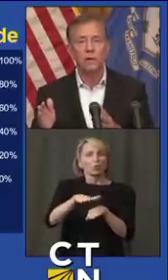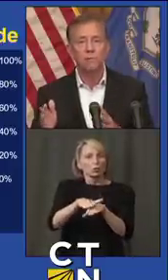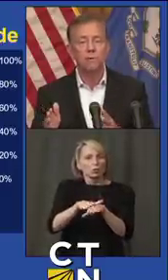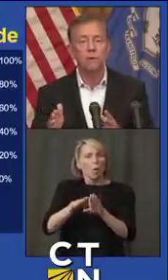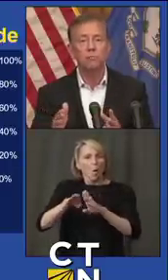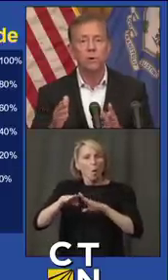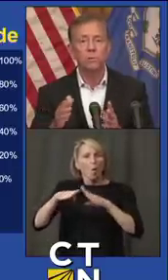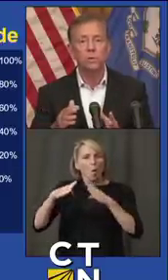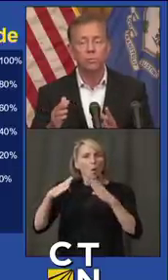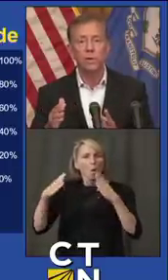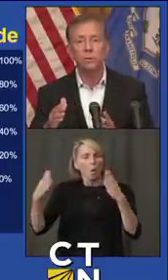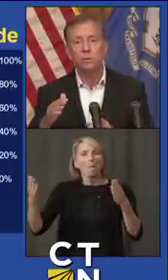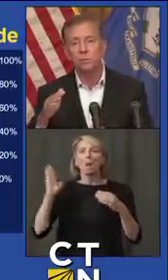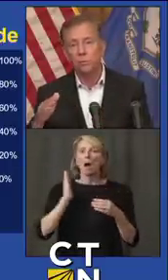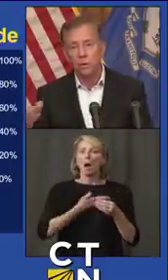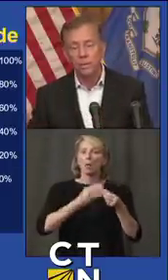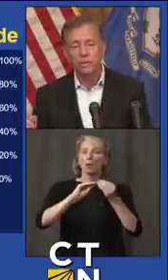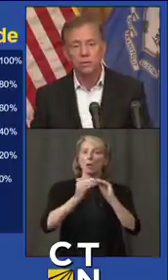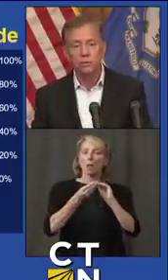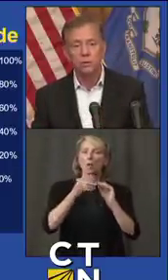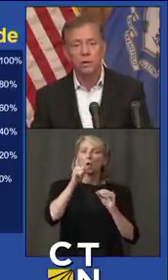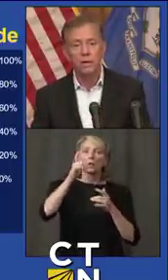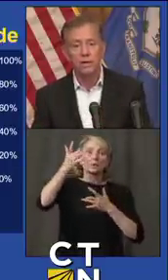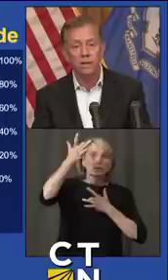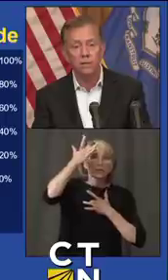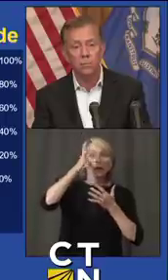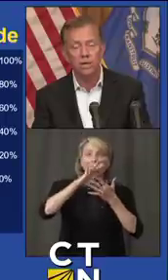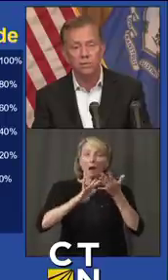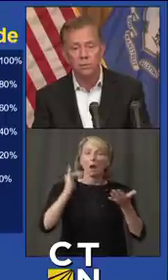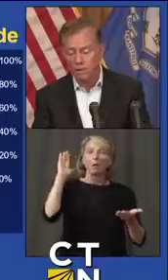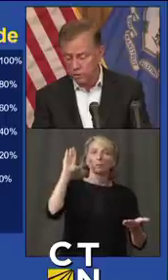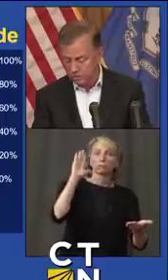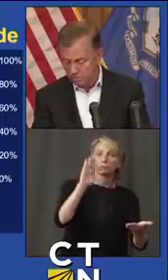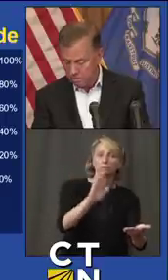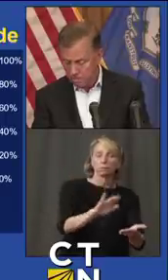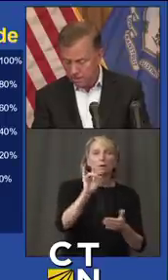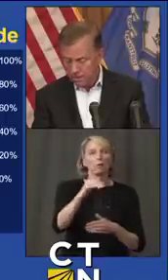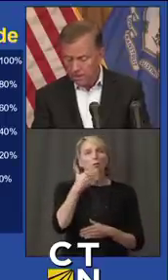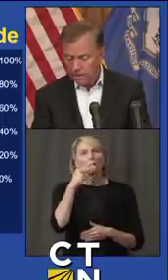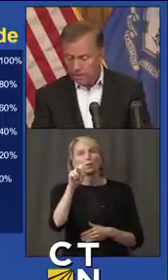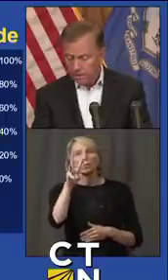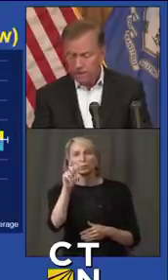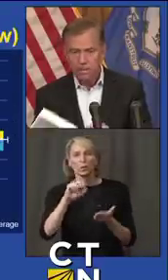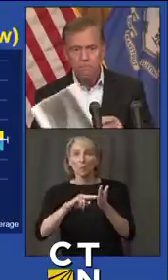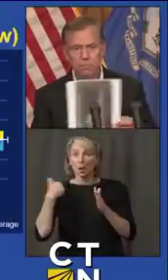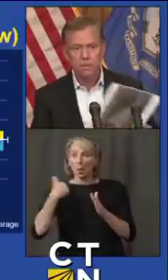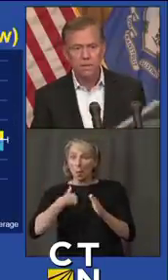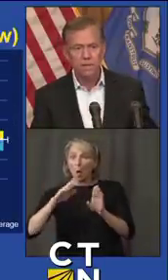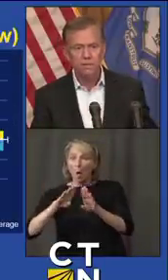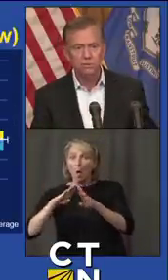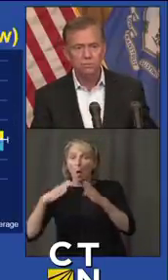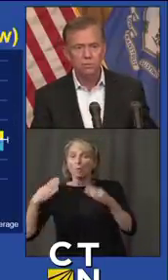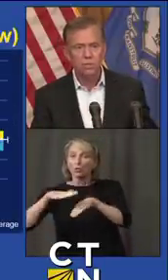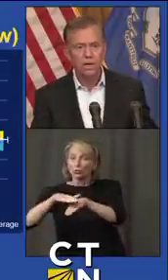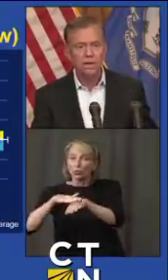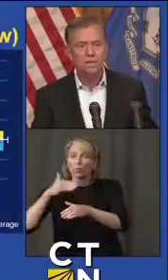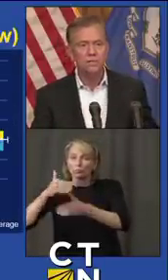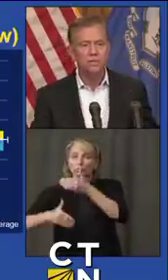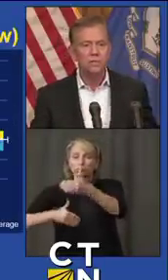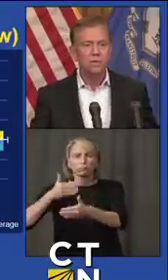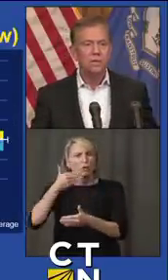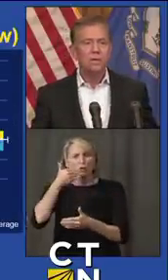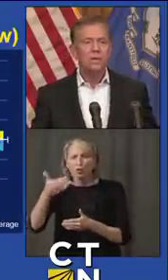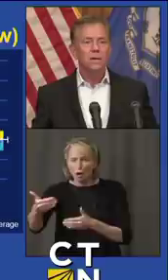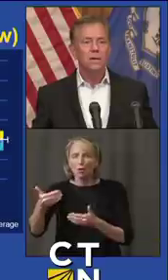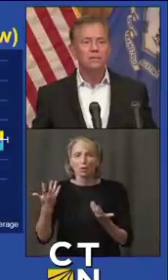reopened carefully. We only reopened when our metrics are headed in the right direction. The next slide